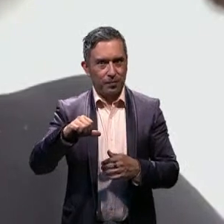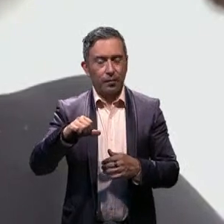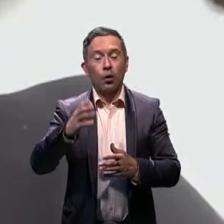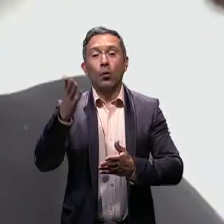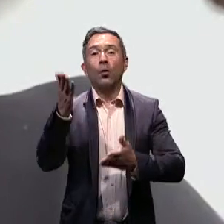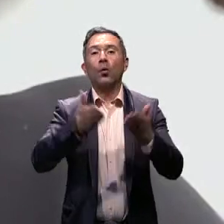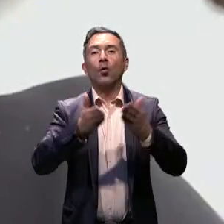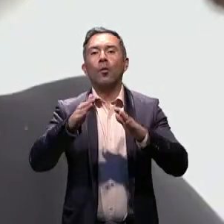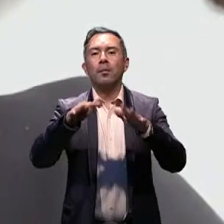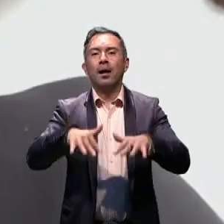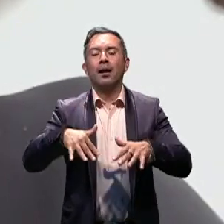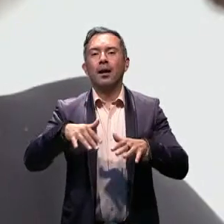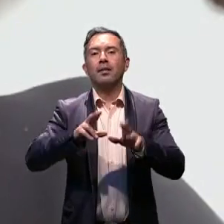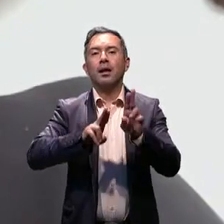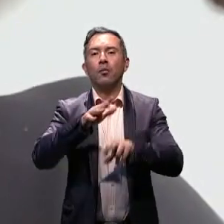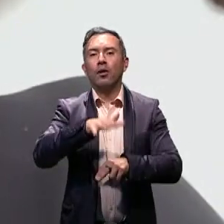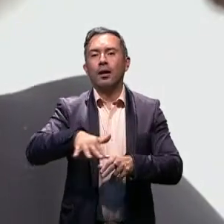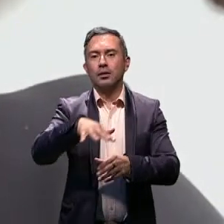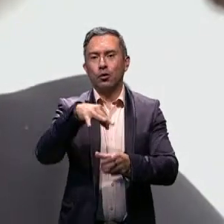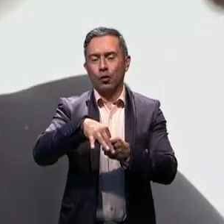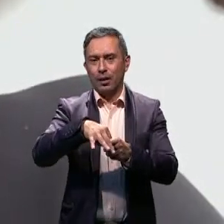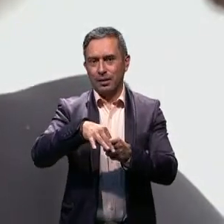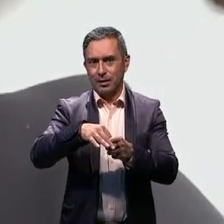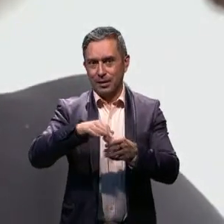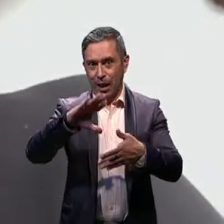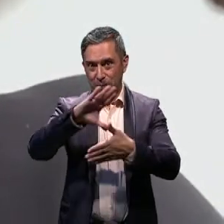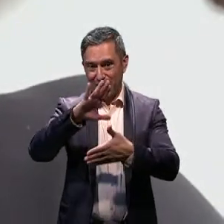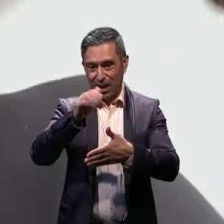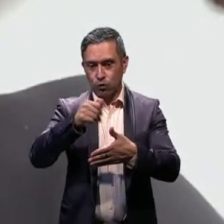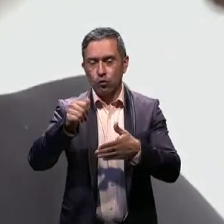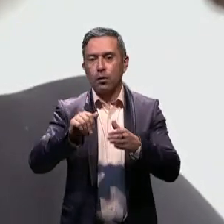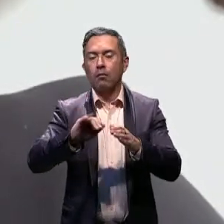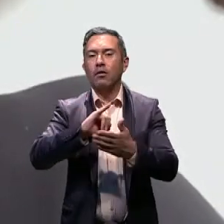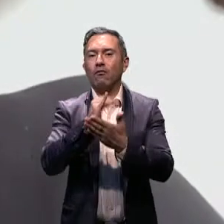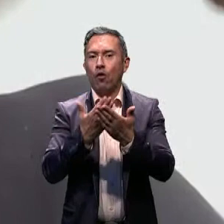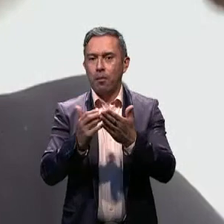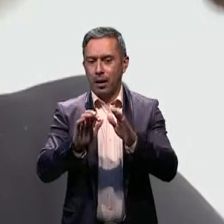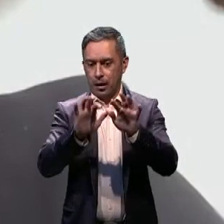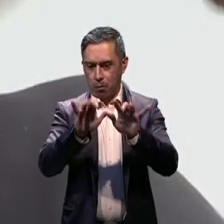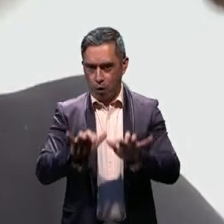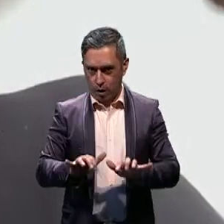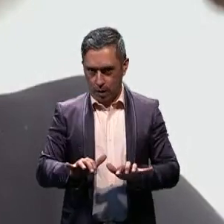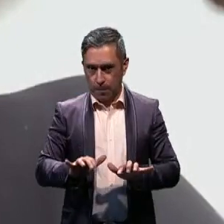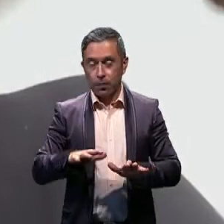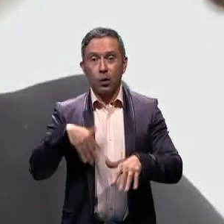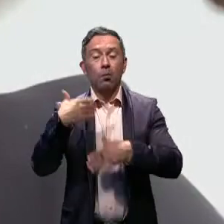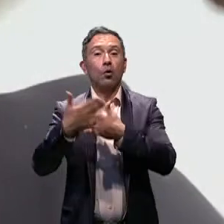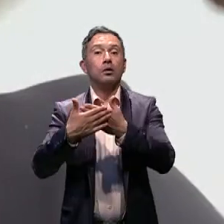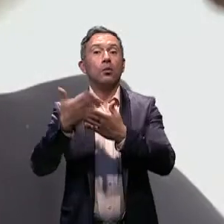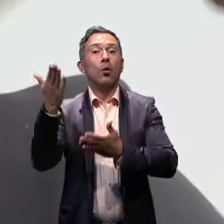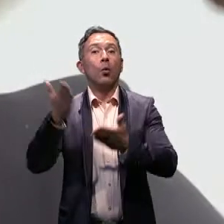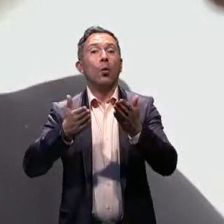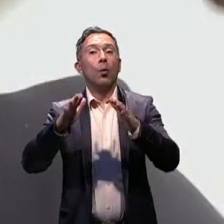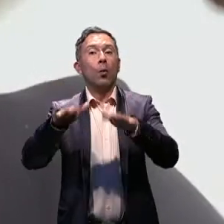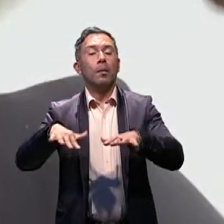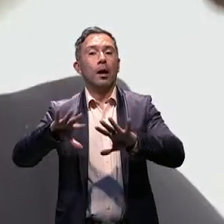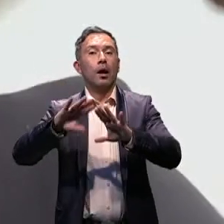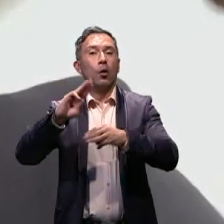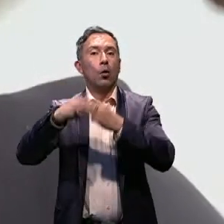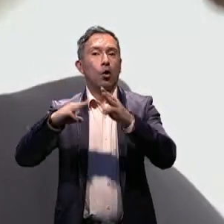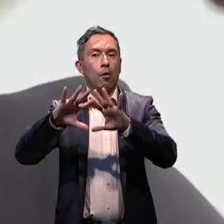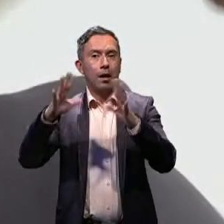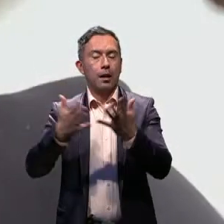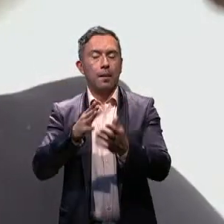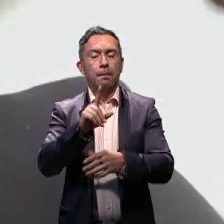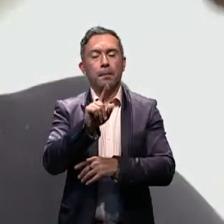on this summit for democracy of the Americas, and it will be presented in the global